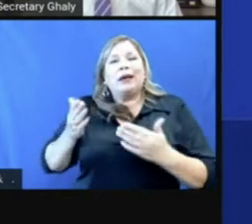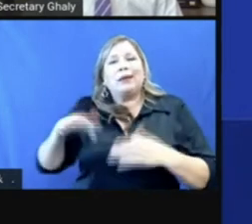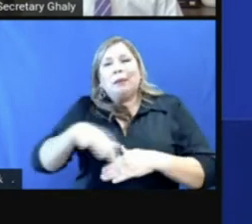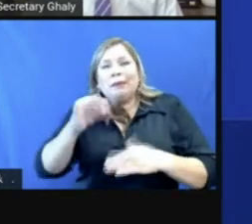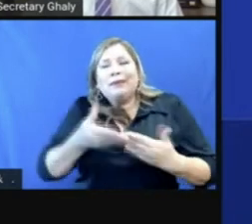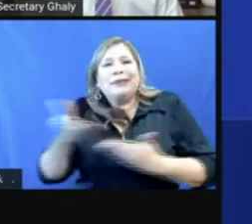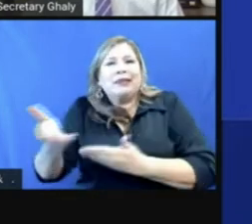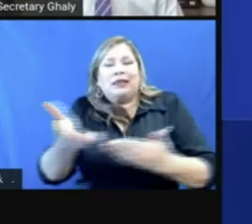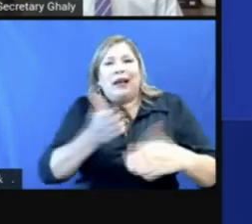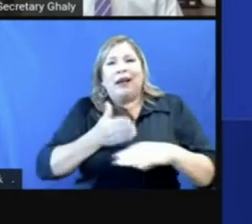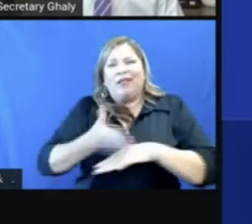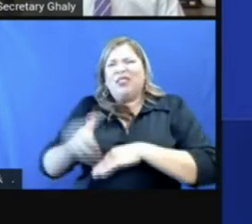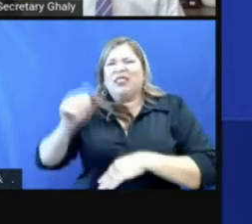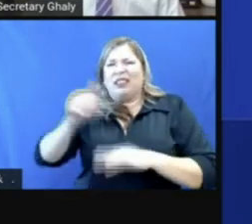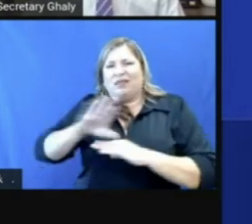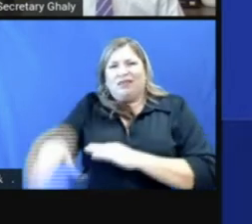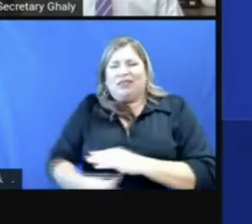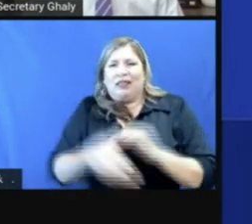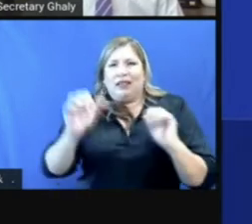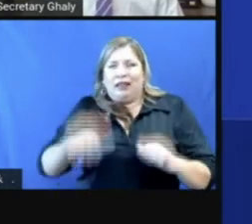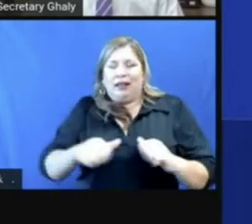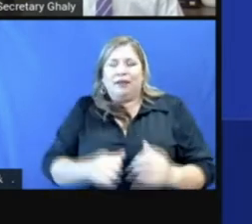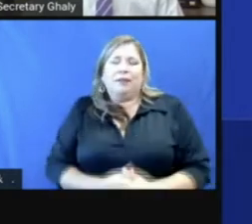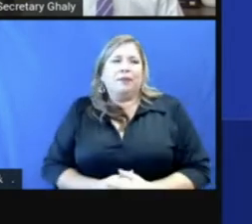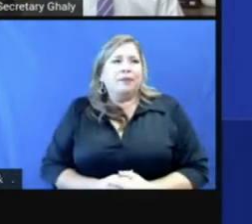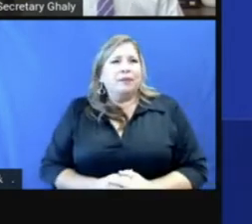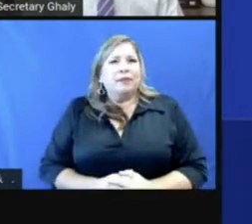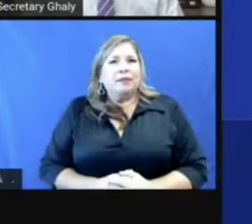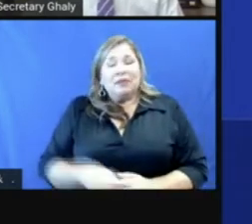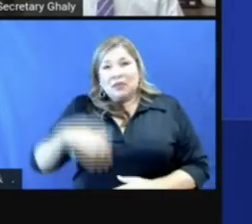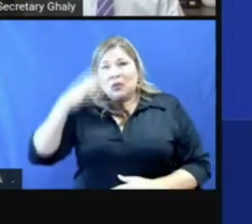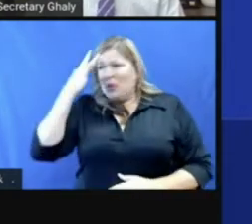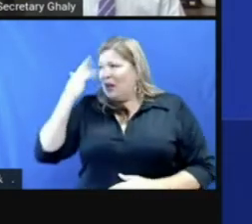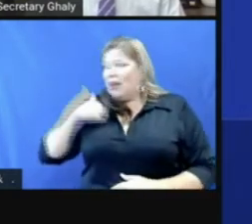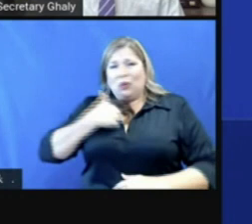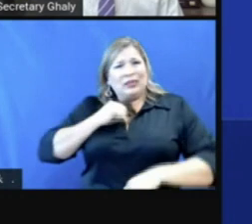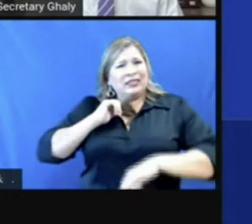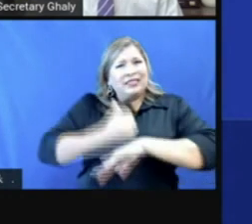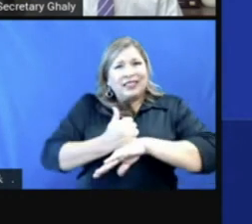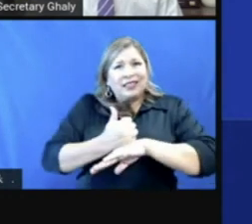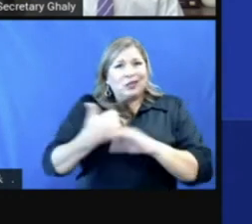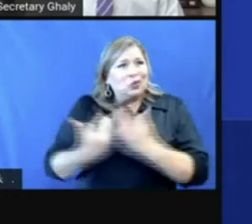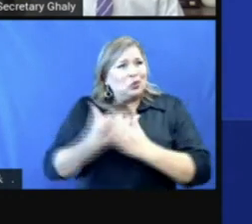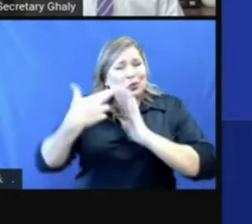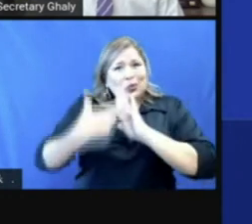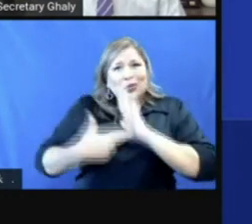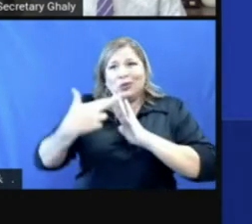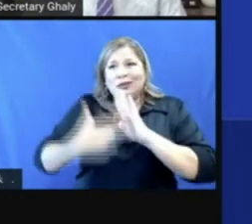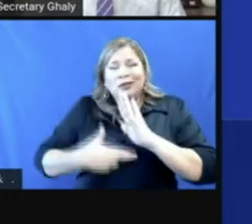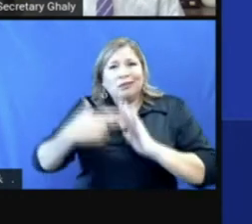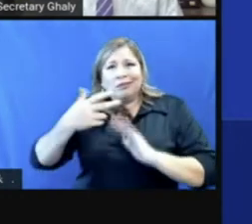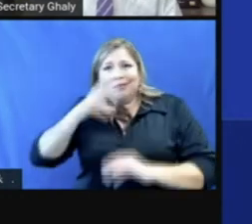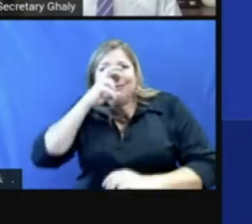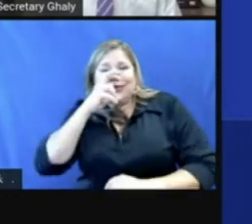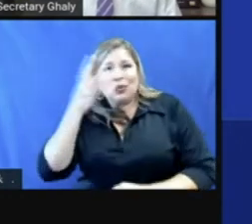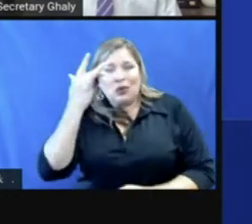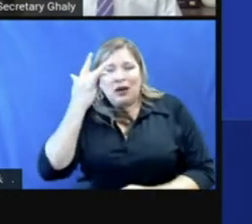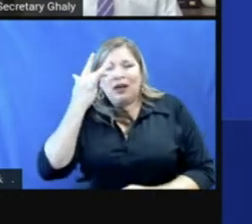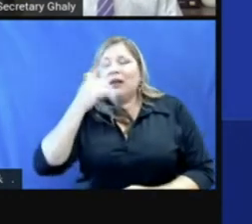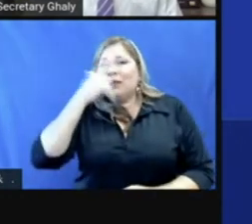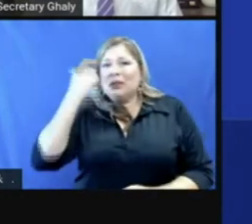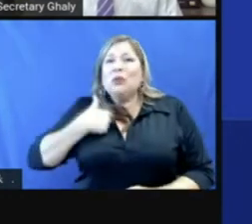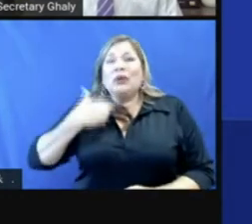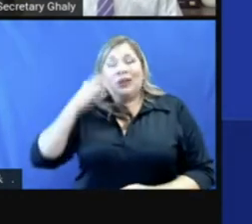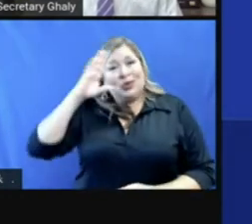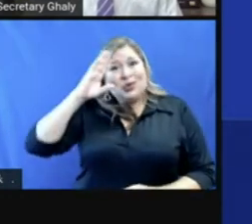hoping to gain? It's really to avoid further restrictions. We know, and we've seen in the past, that COVID goes from 0